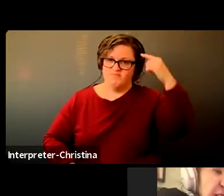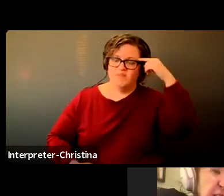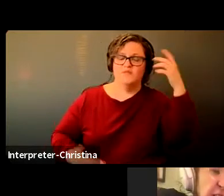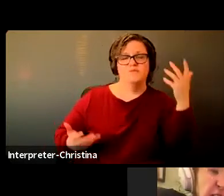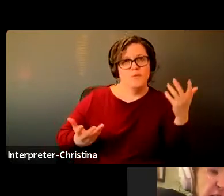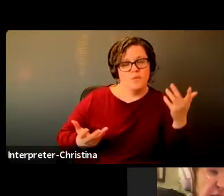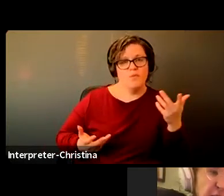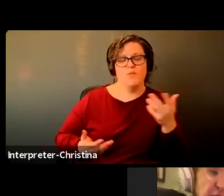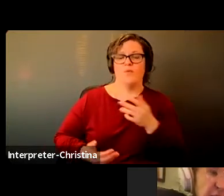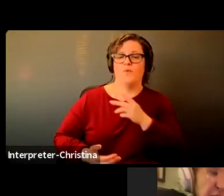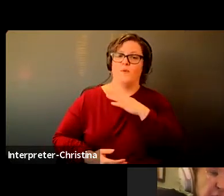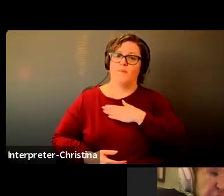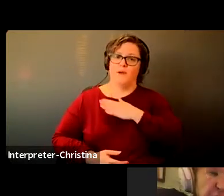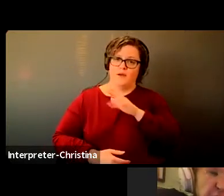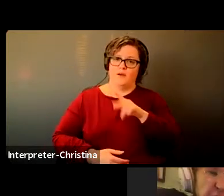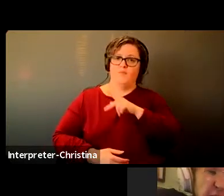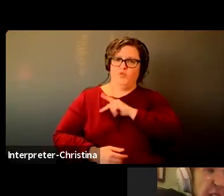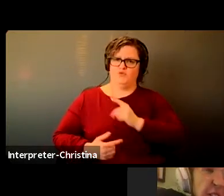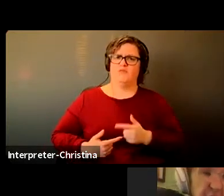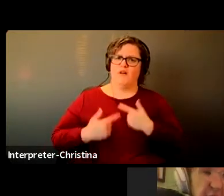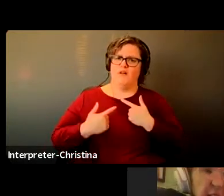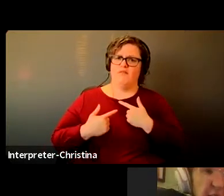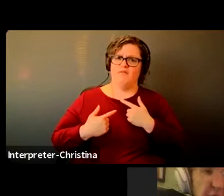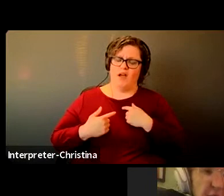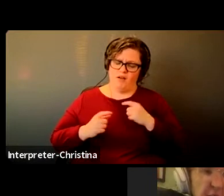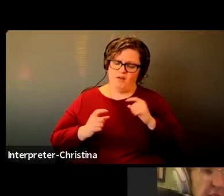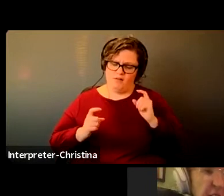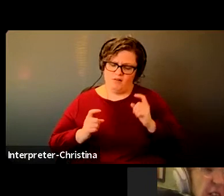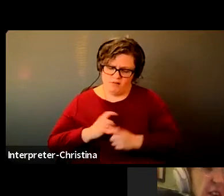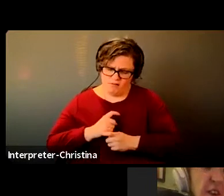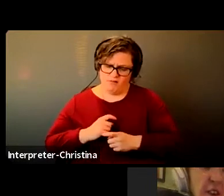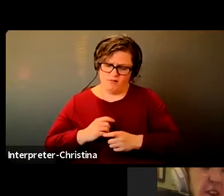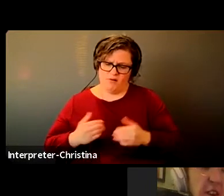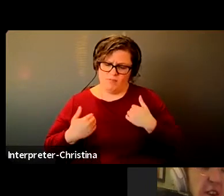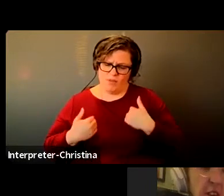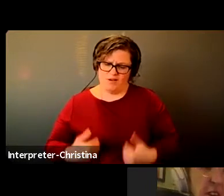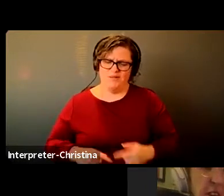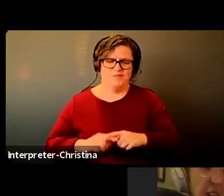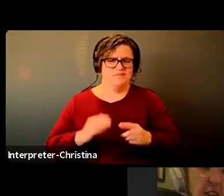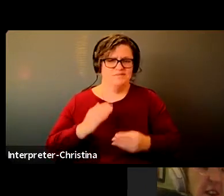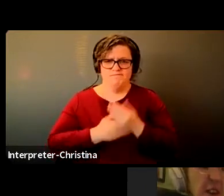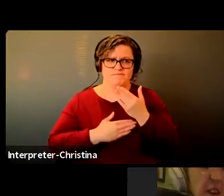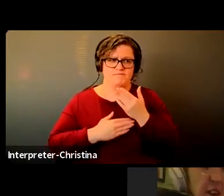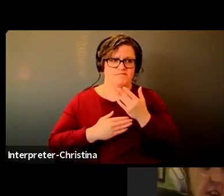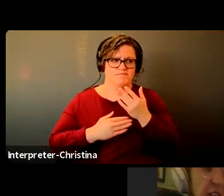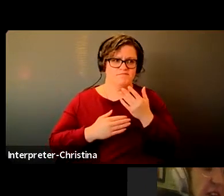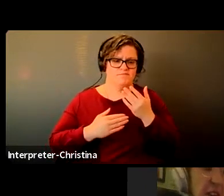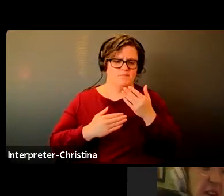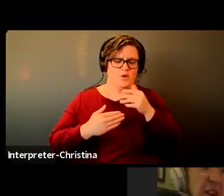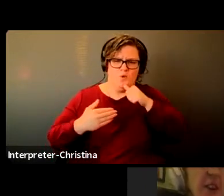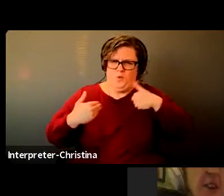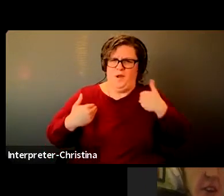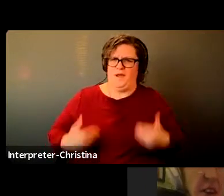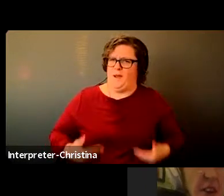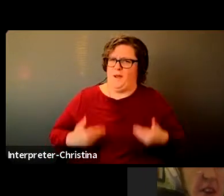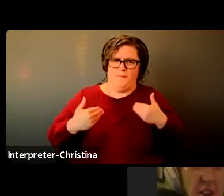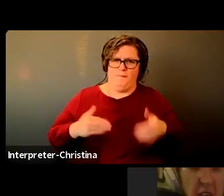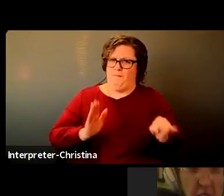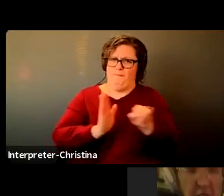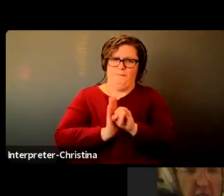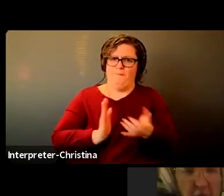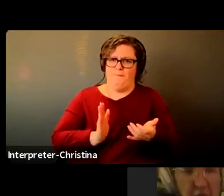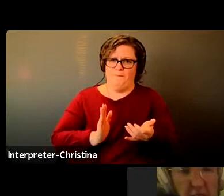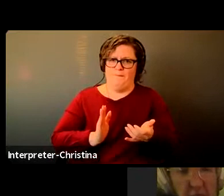I'm preparing my body, but that transforms then who I am at the same time that I'm doing this, which then transforms